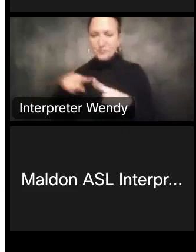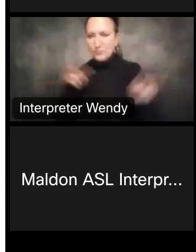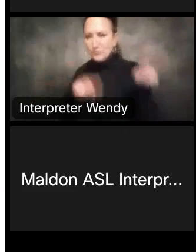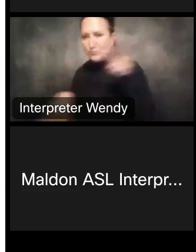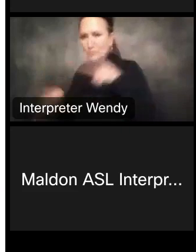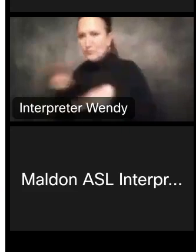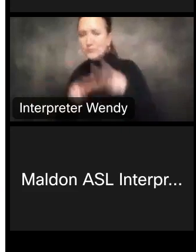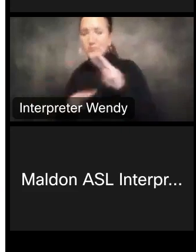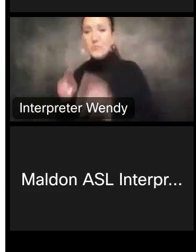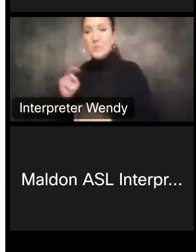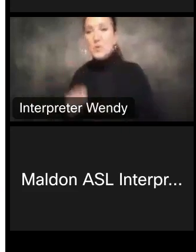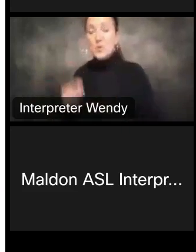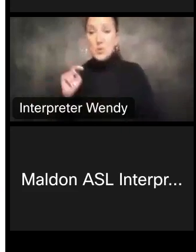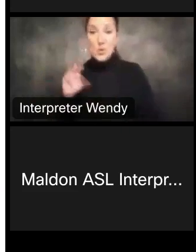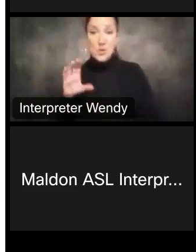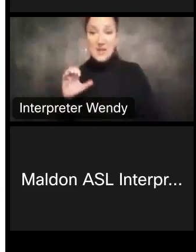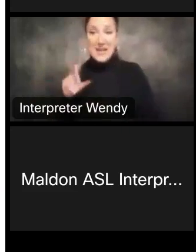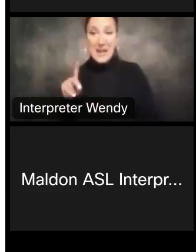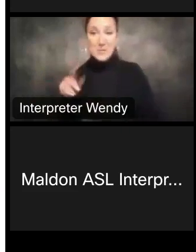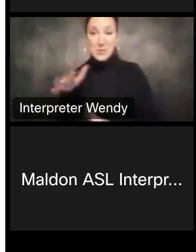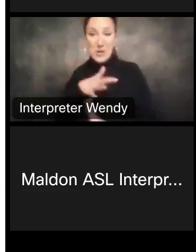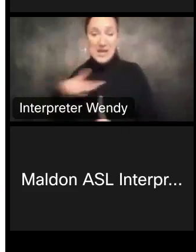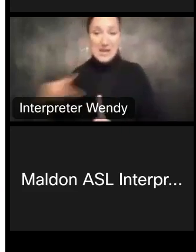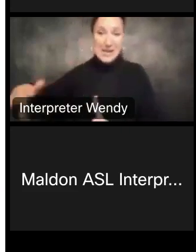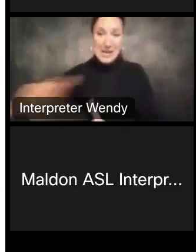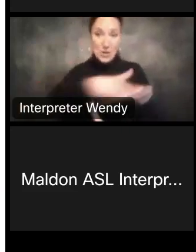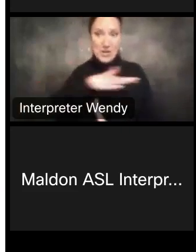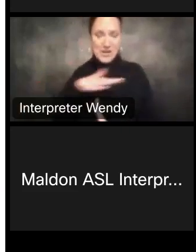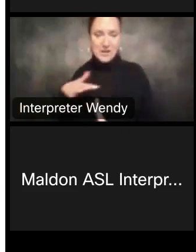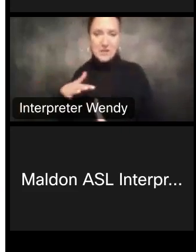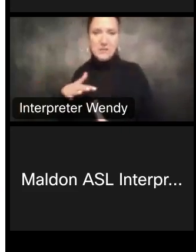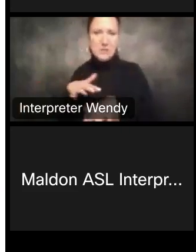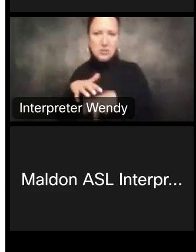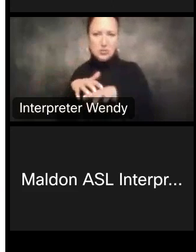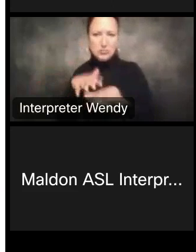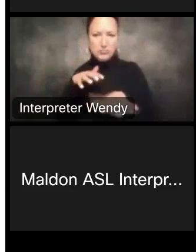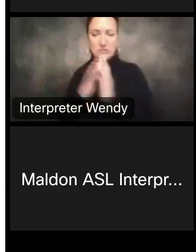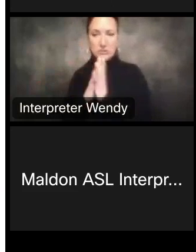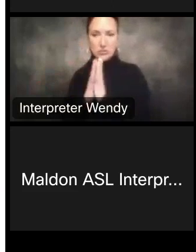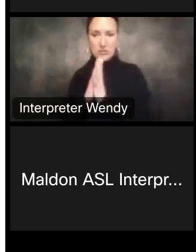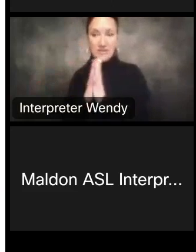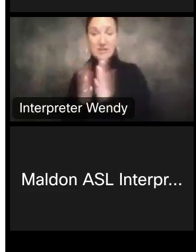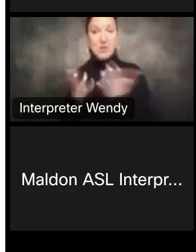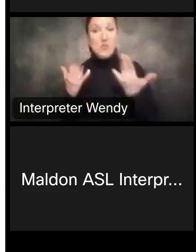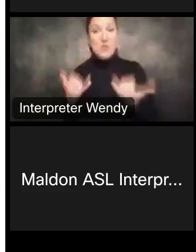North Capitol Street corridor. As everyone said, that this effort really looks